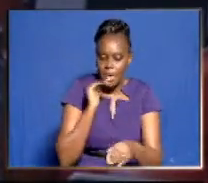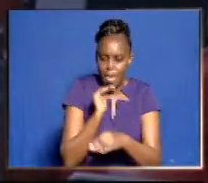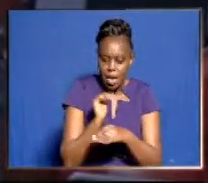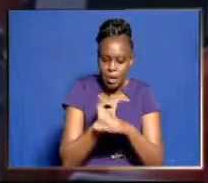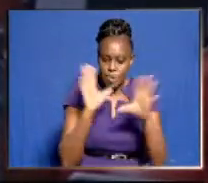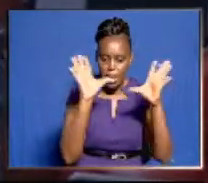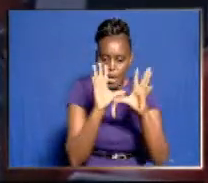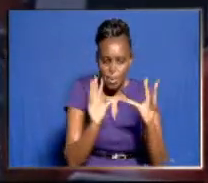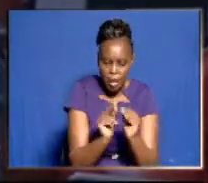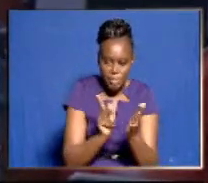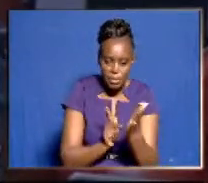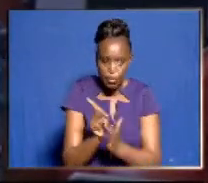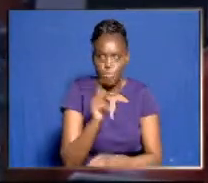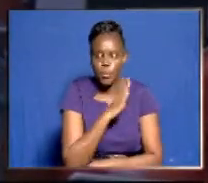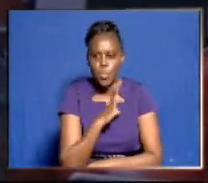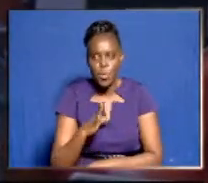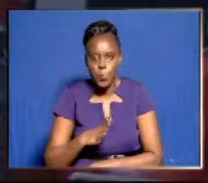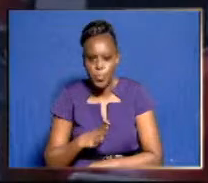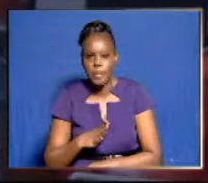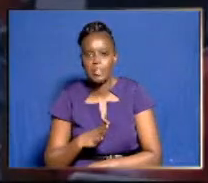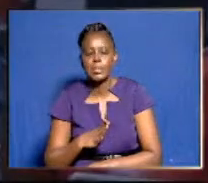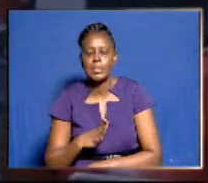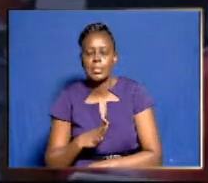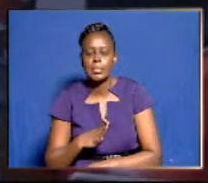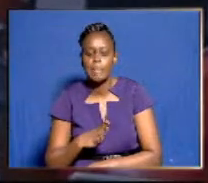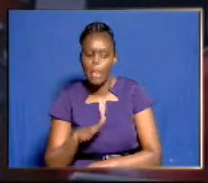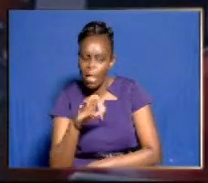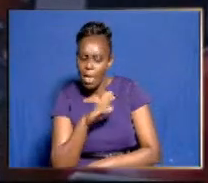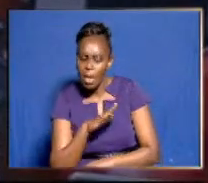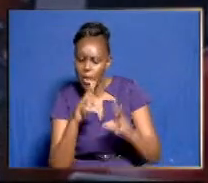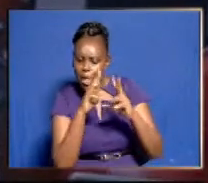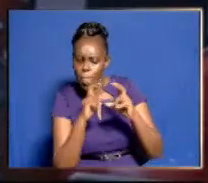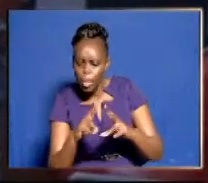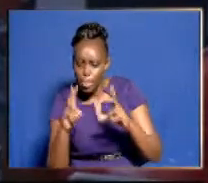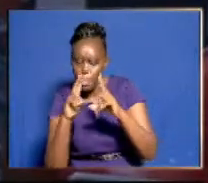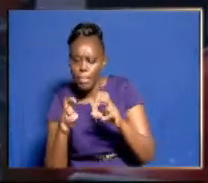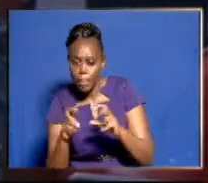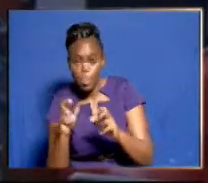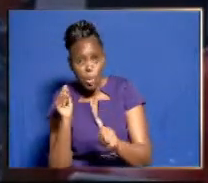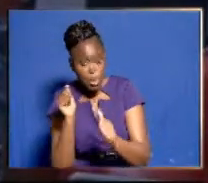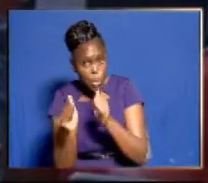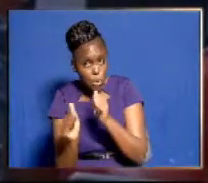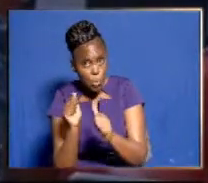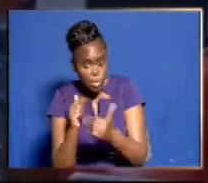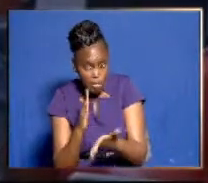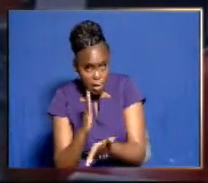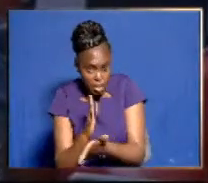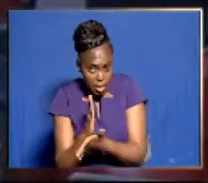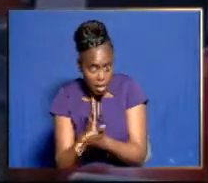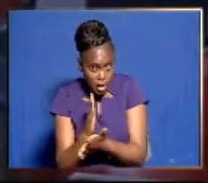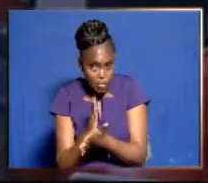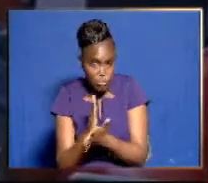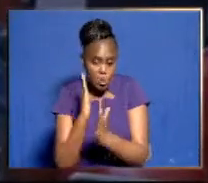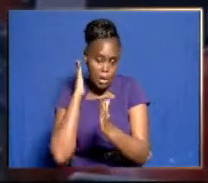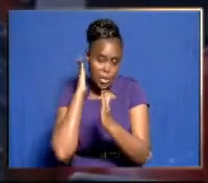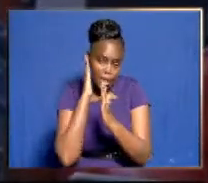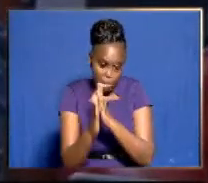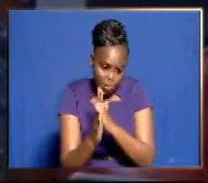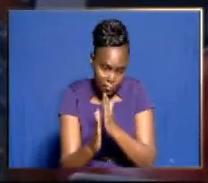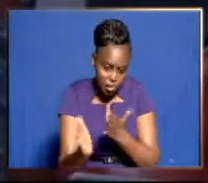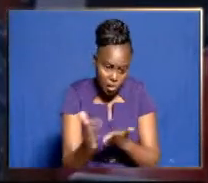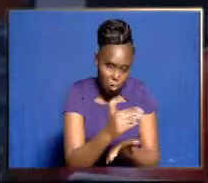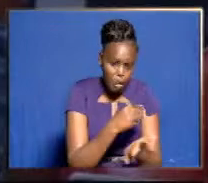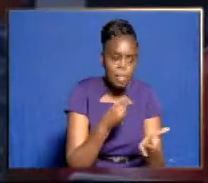Budget and Appropriations Committee to look at some of these areas that would actually directly generate